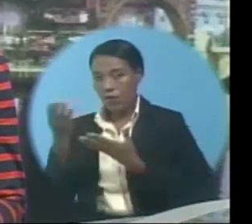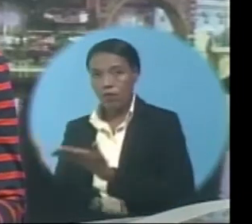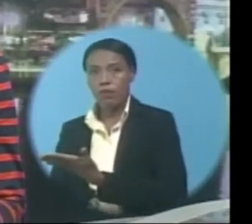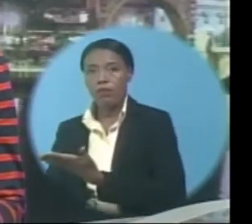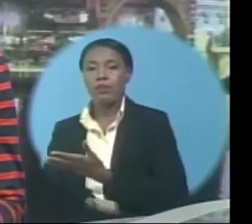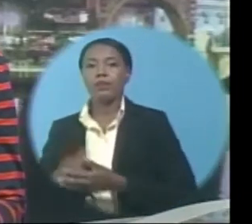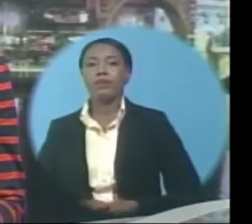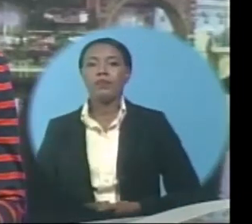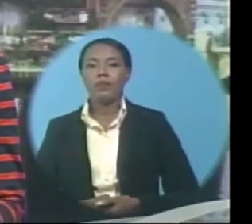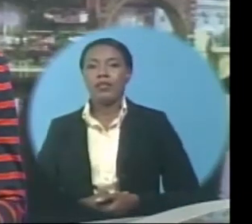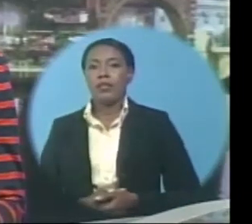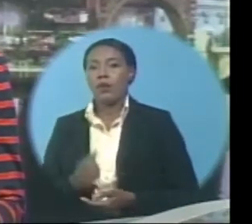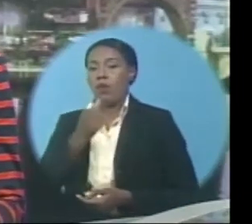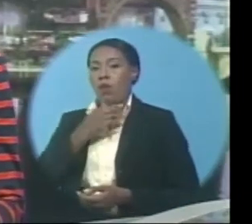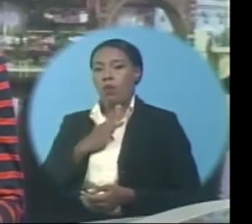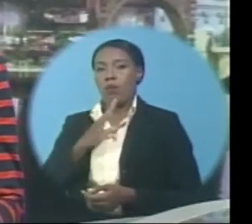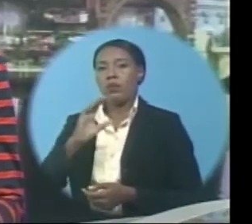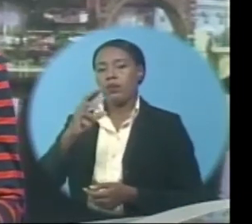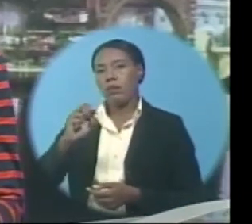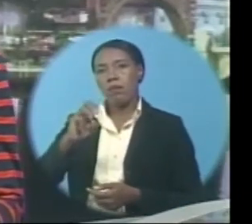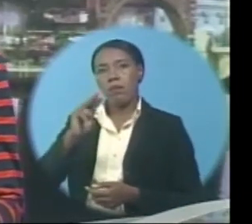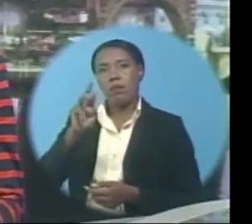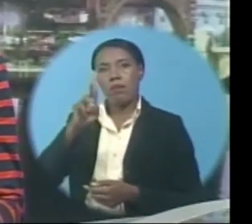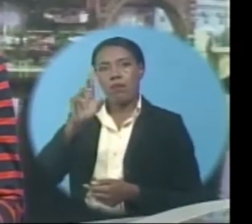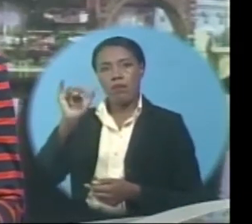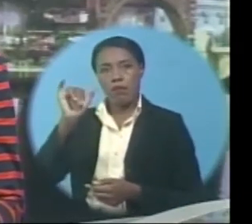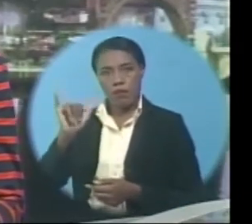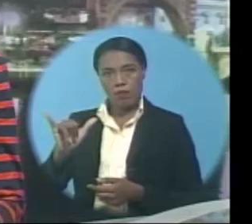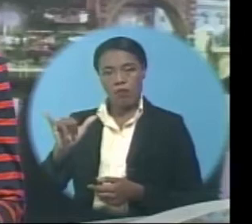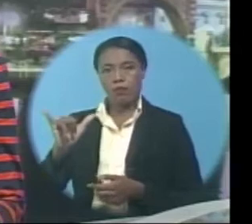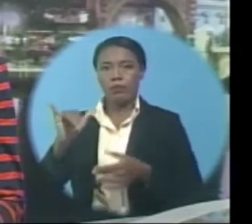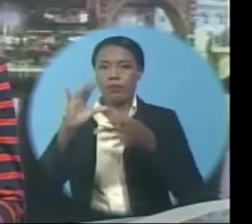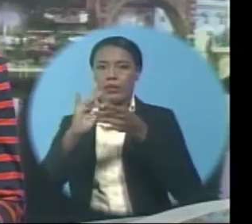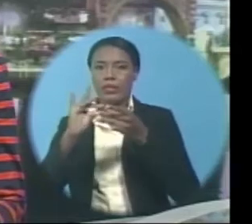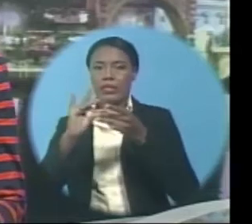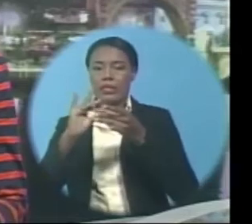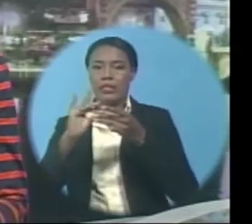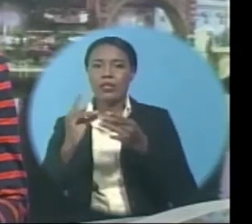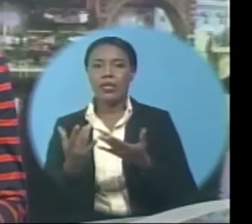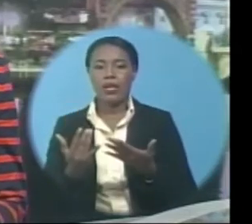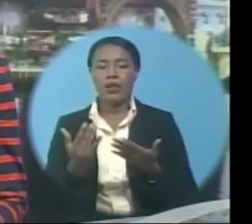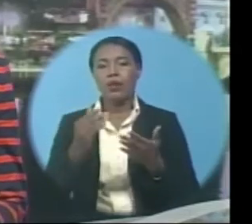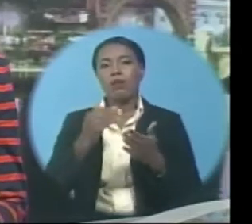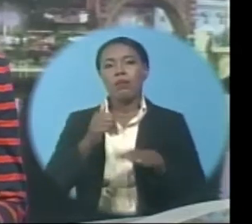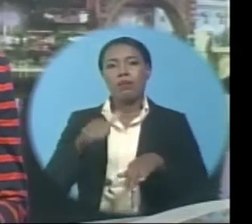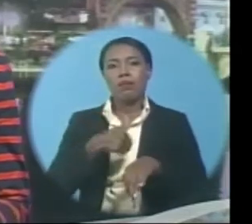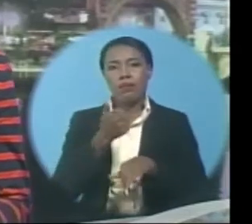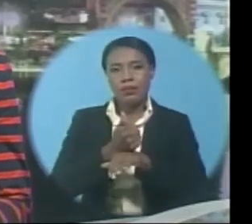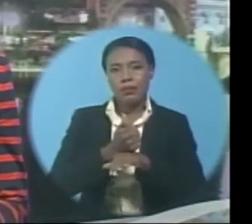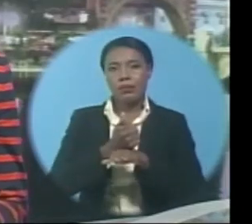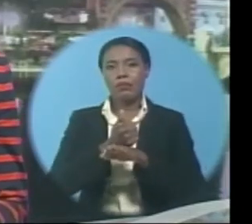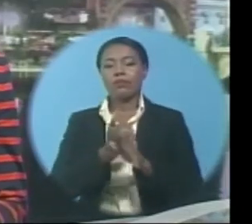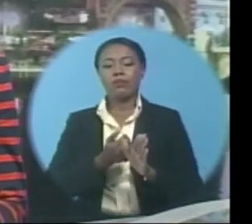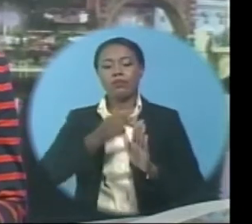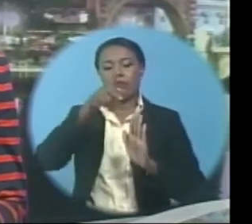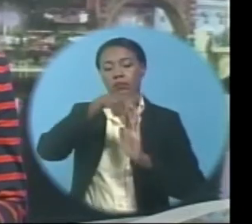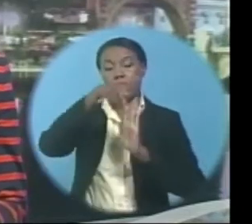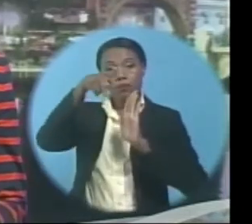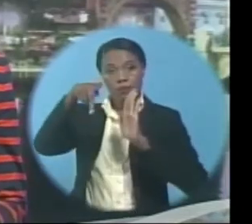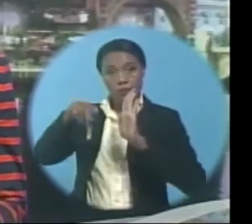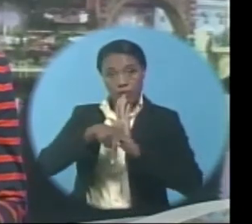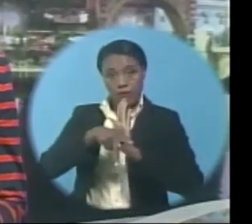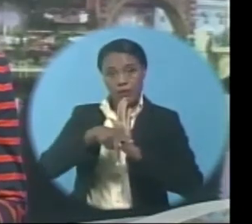by behavioral change and communication specialist for the HIV and AIDS Commission, Cecilia Murray. Speaking on